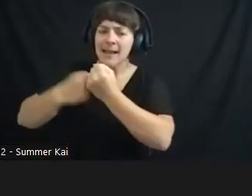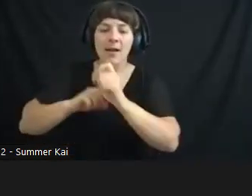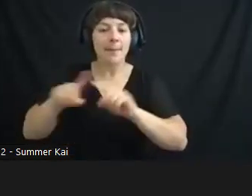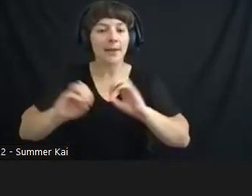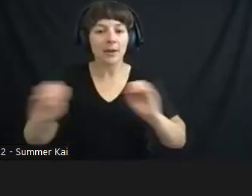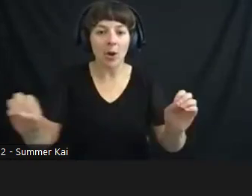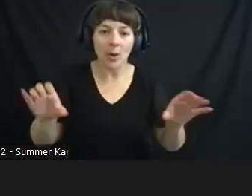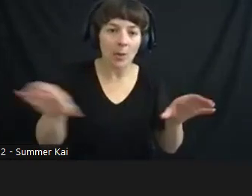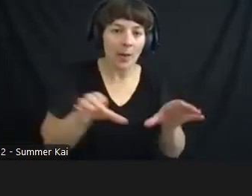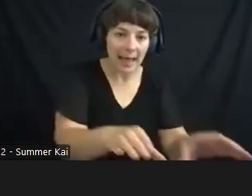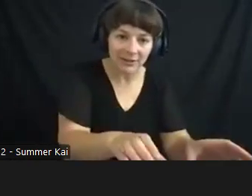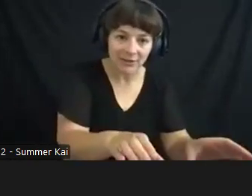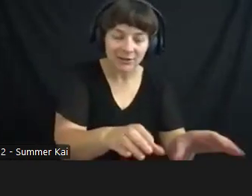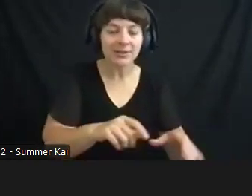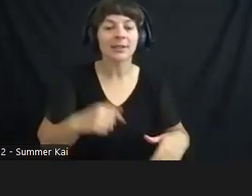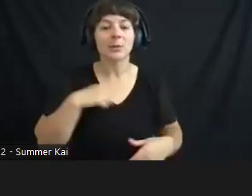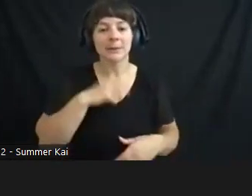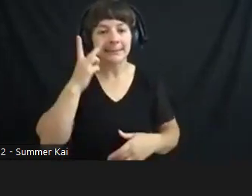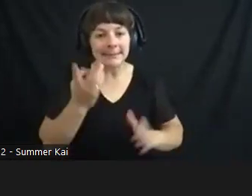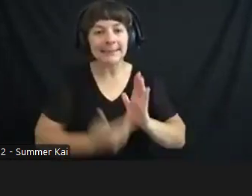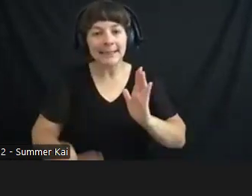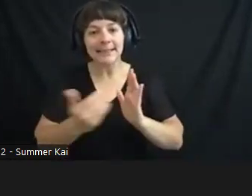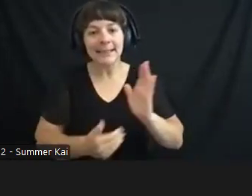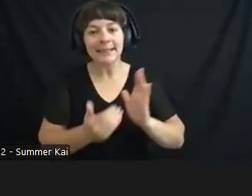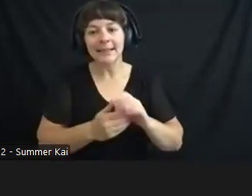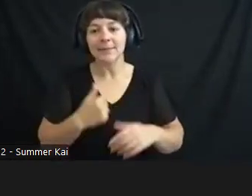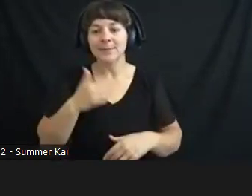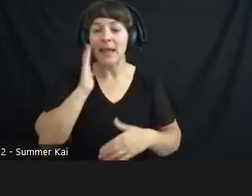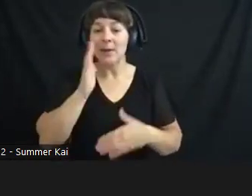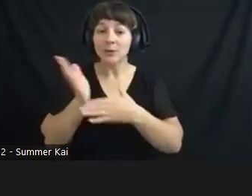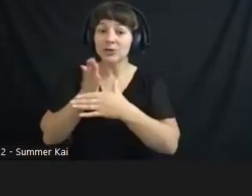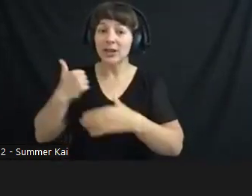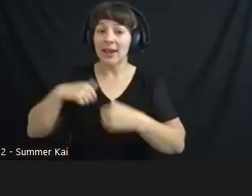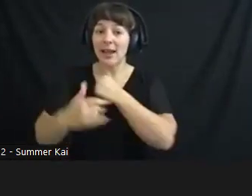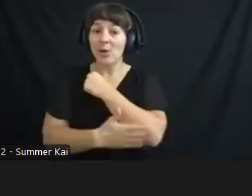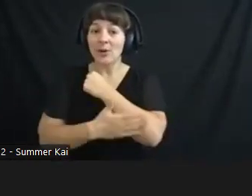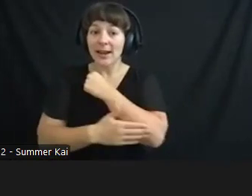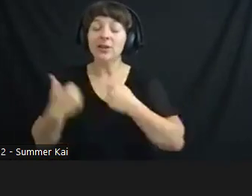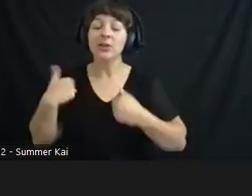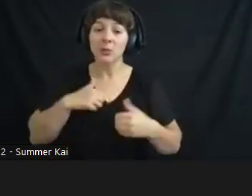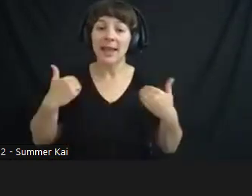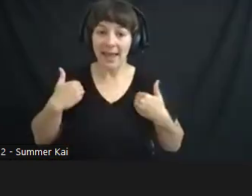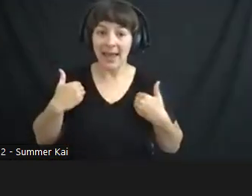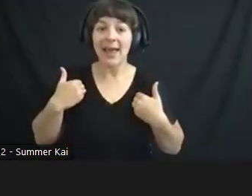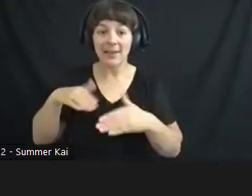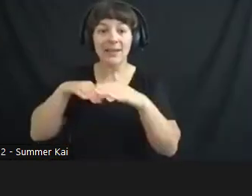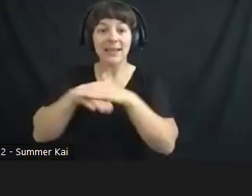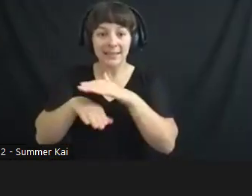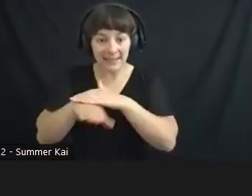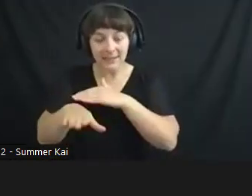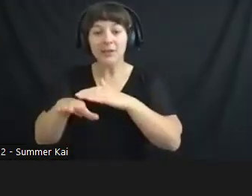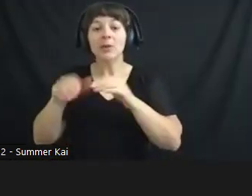that's where I keep seeing ourselves. I will just share, in Contra Costa County, we actually have an accessible transportation strategic